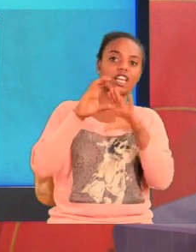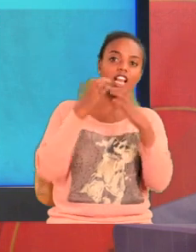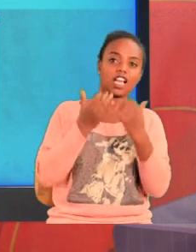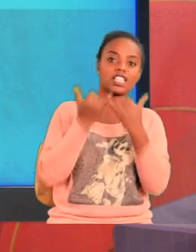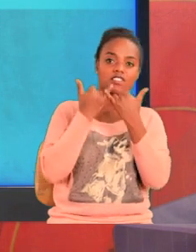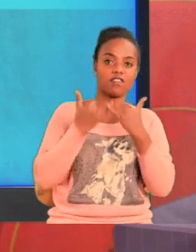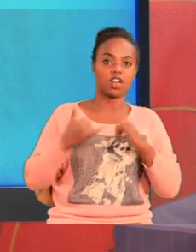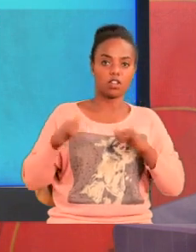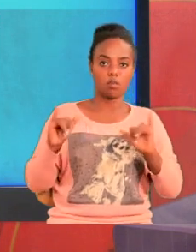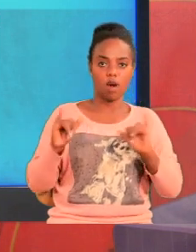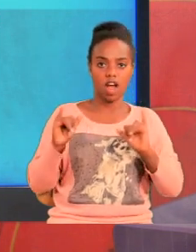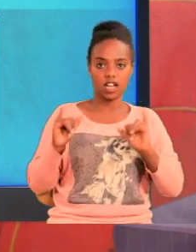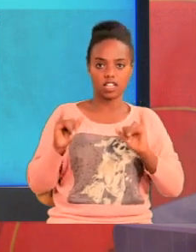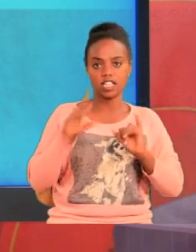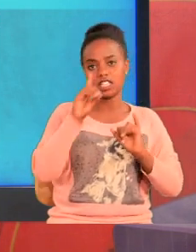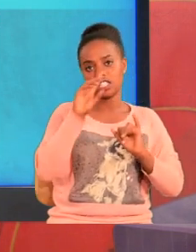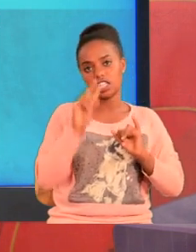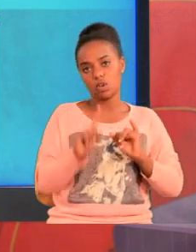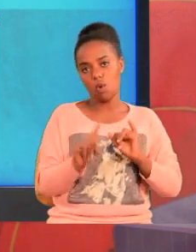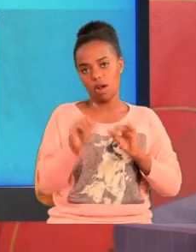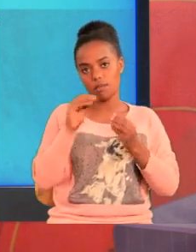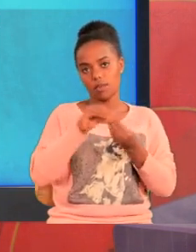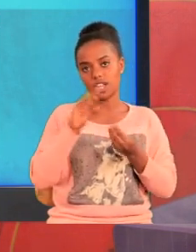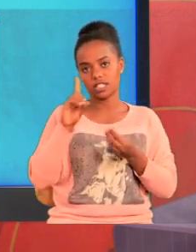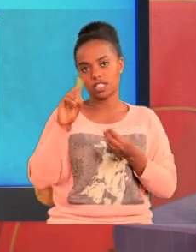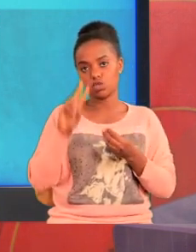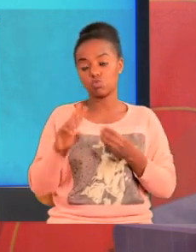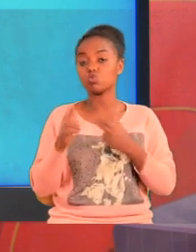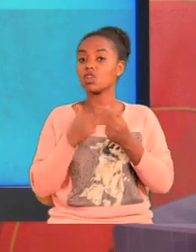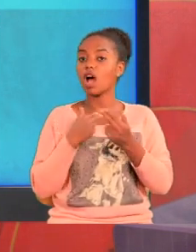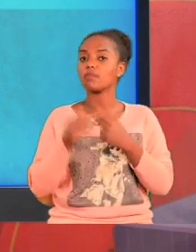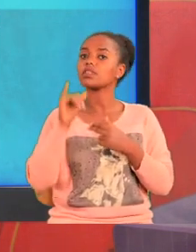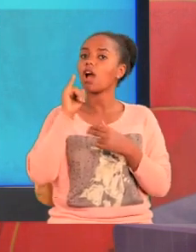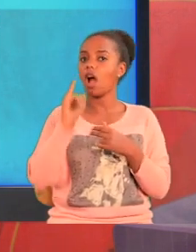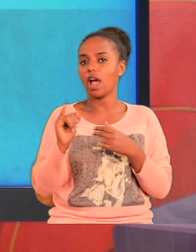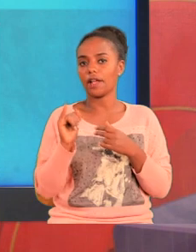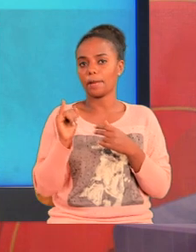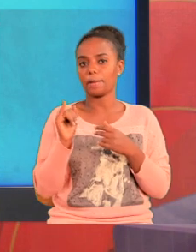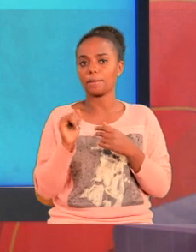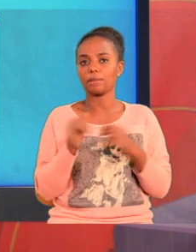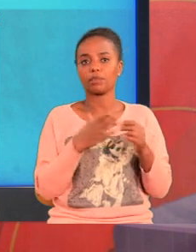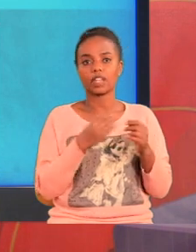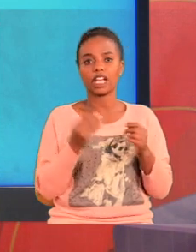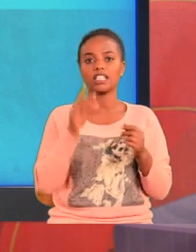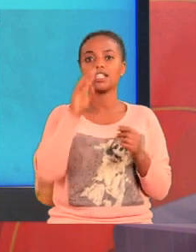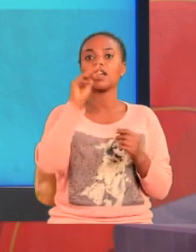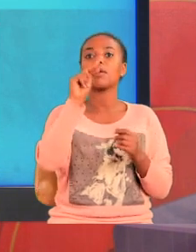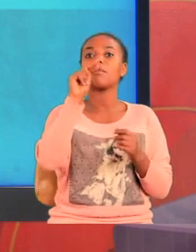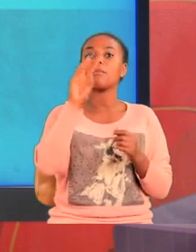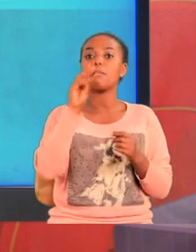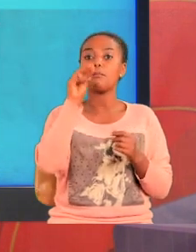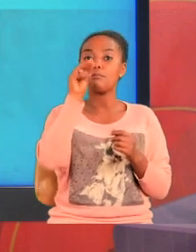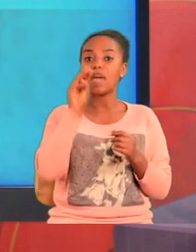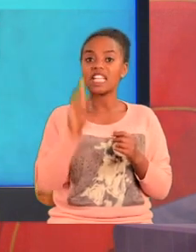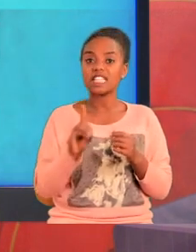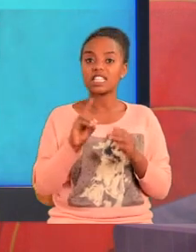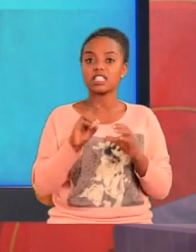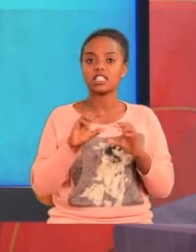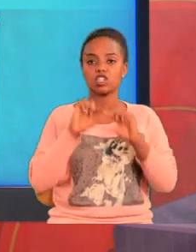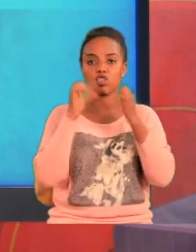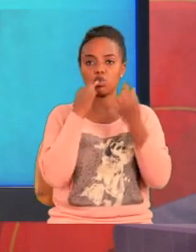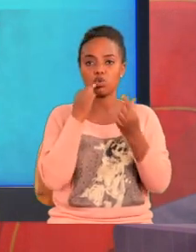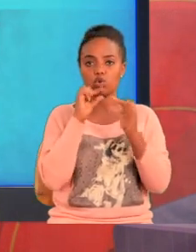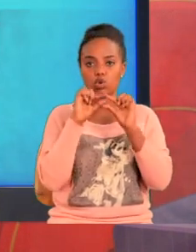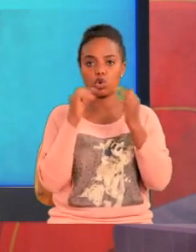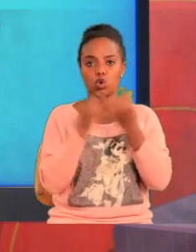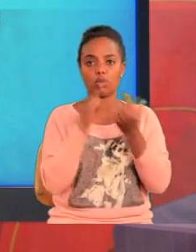by D1 plus D2 times I. And the median for the group data is